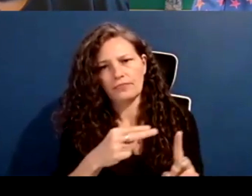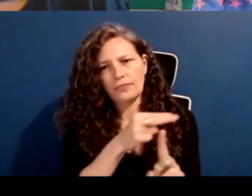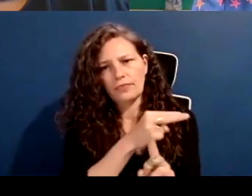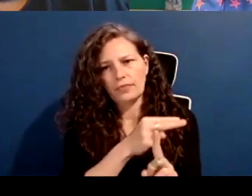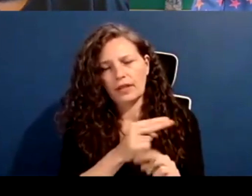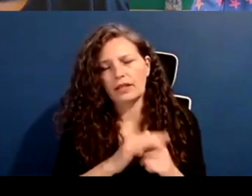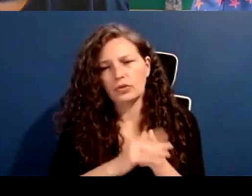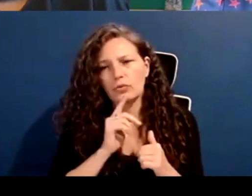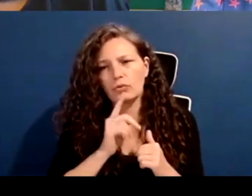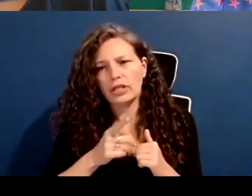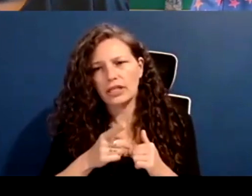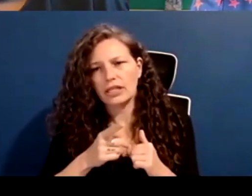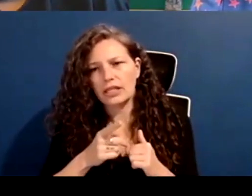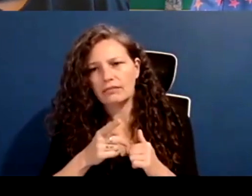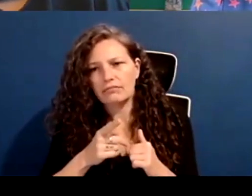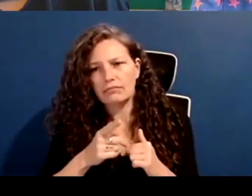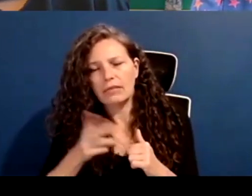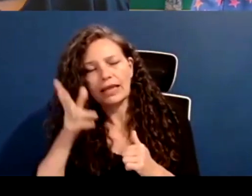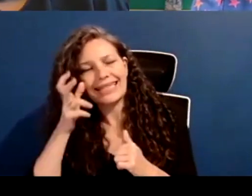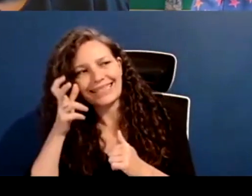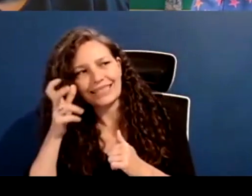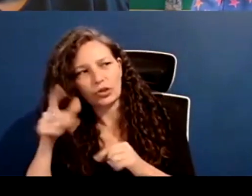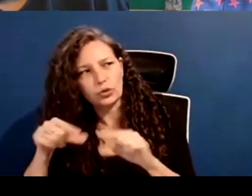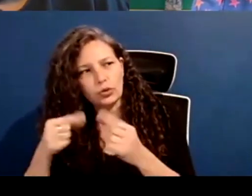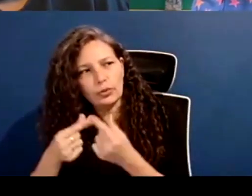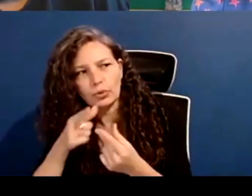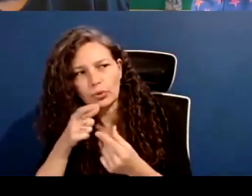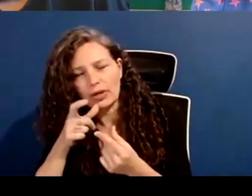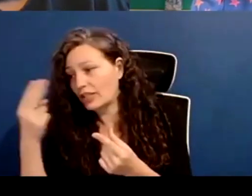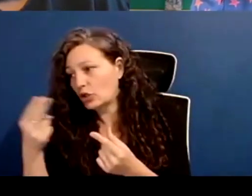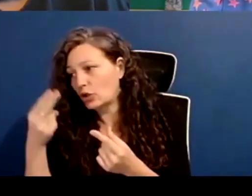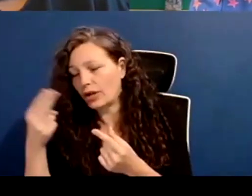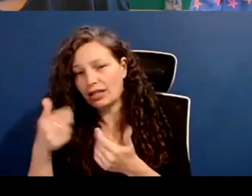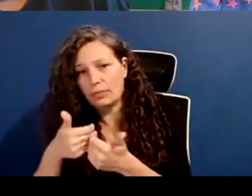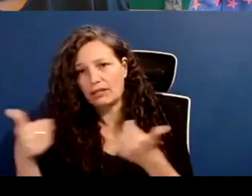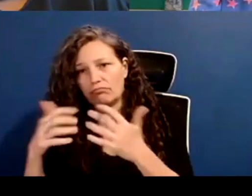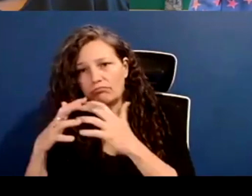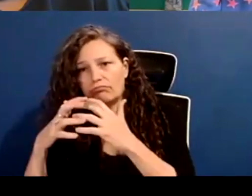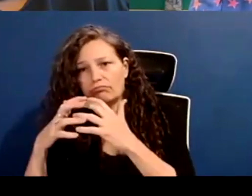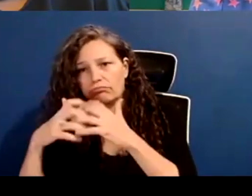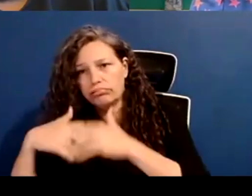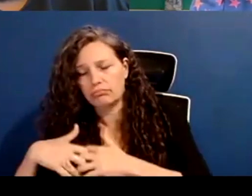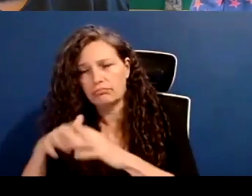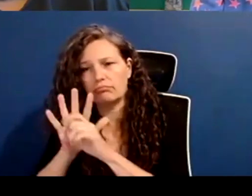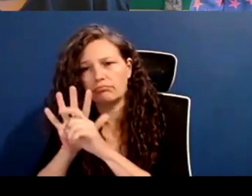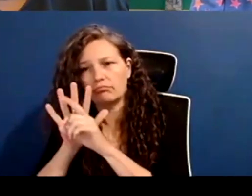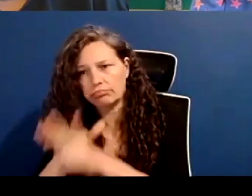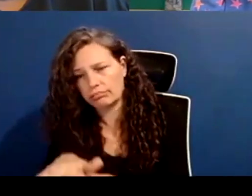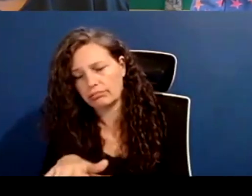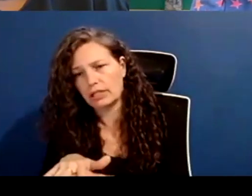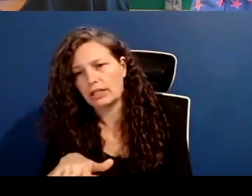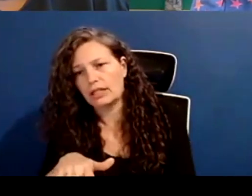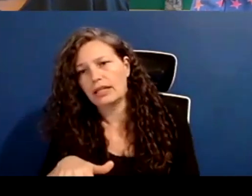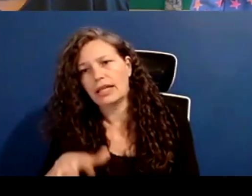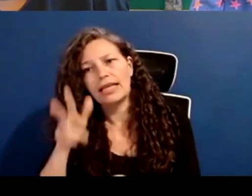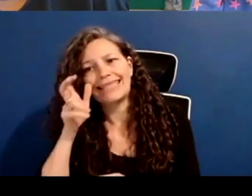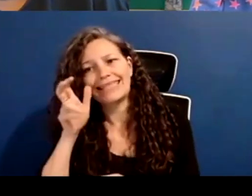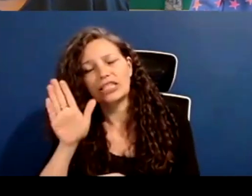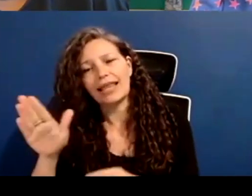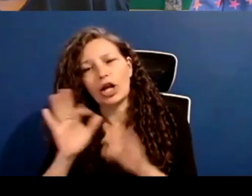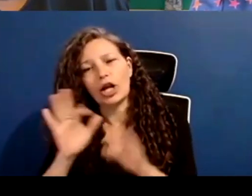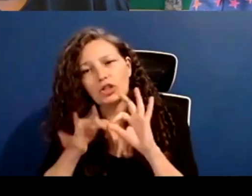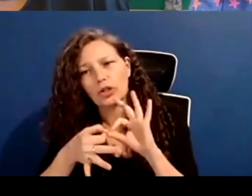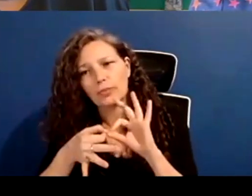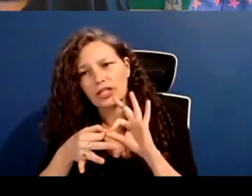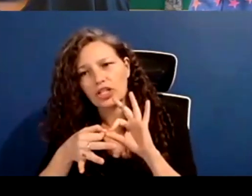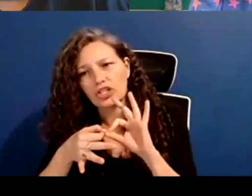historically disenfranchised. And to listen to their interpretations of the